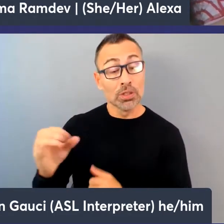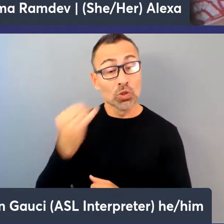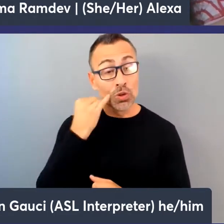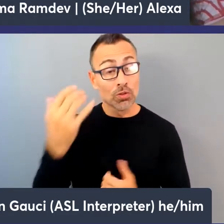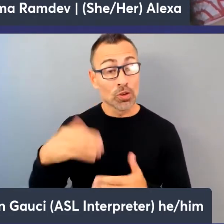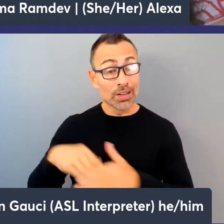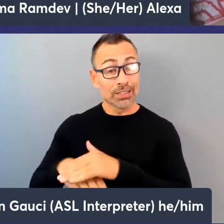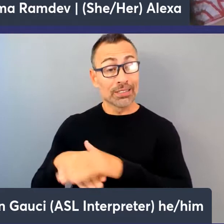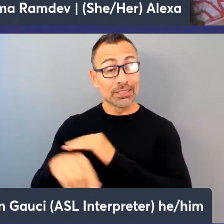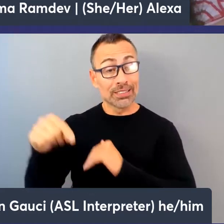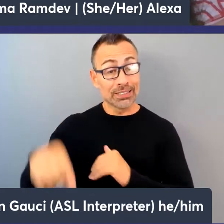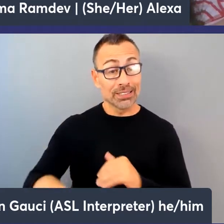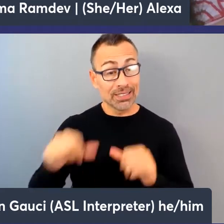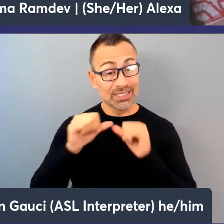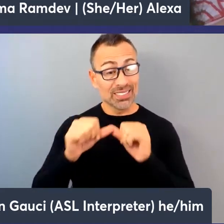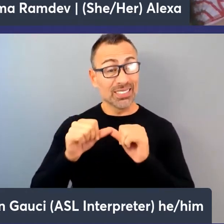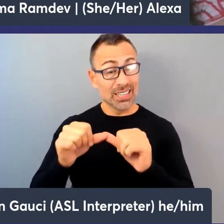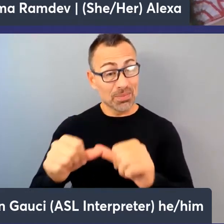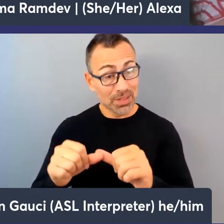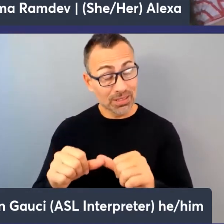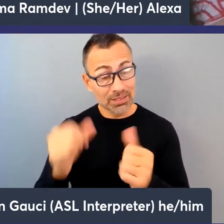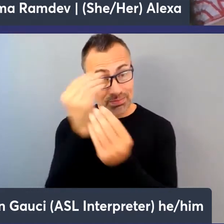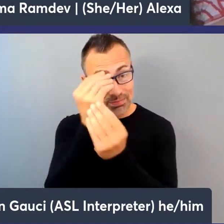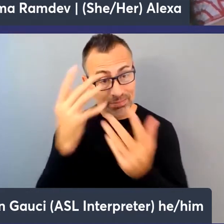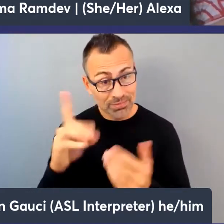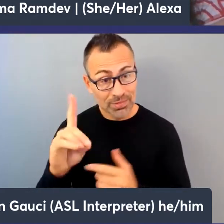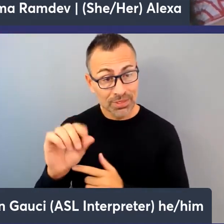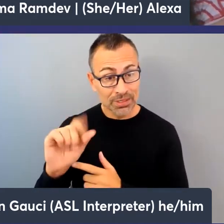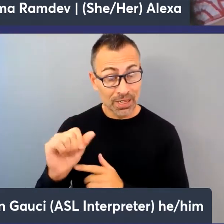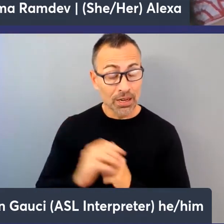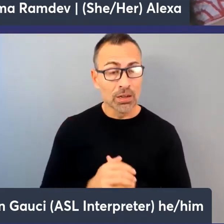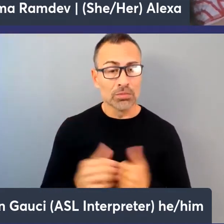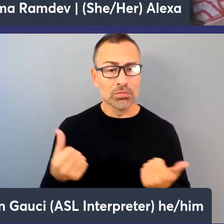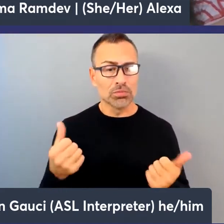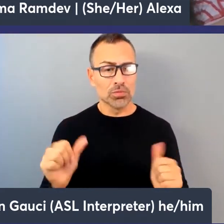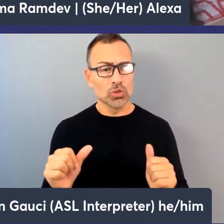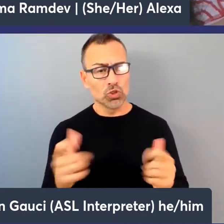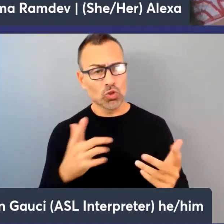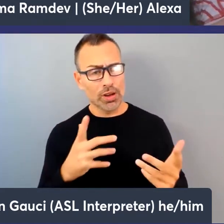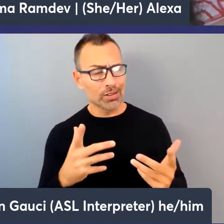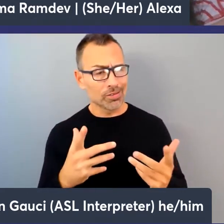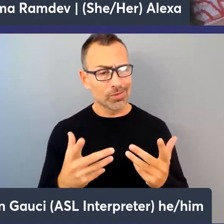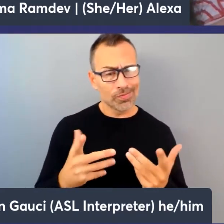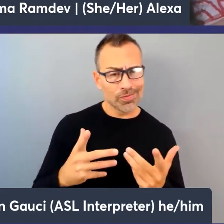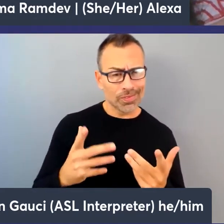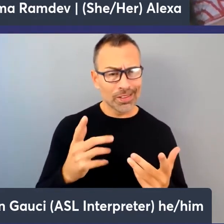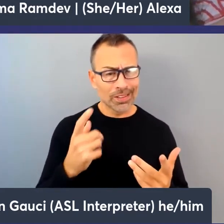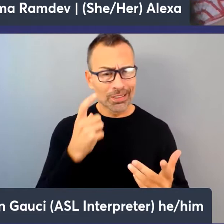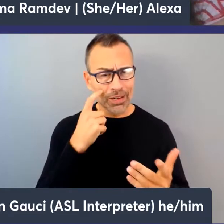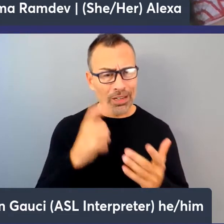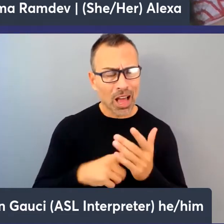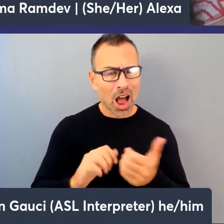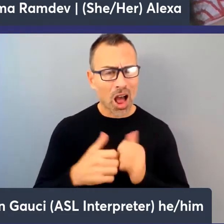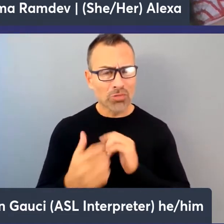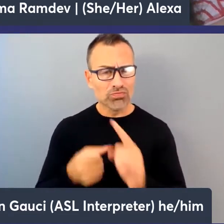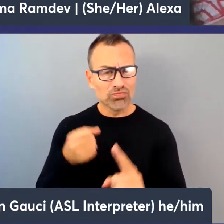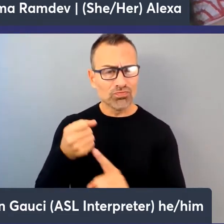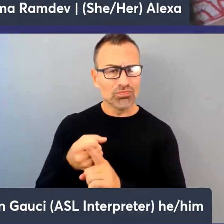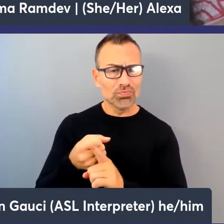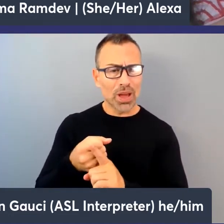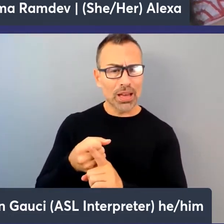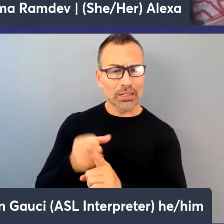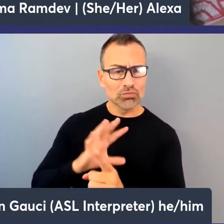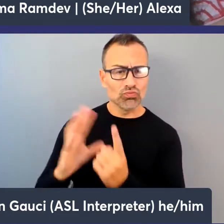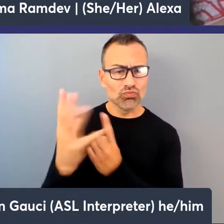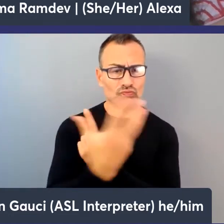data, and trying to provide impact on a climate, we, as this